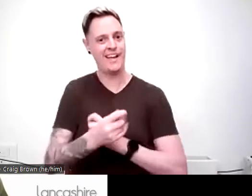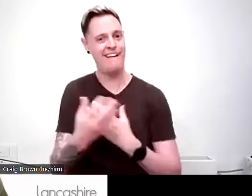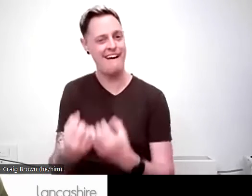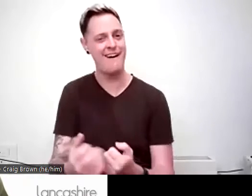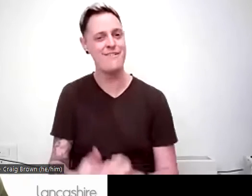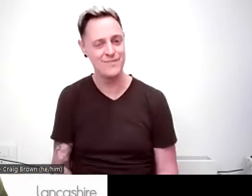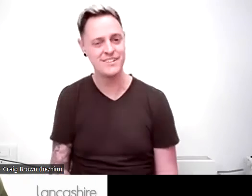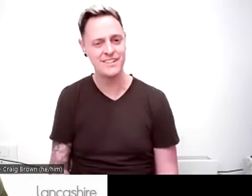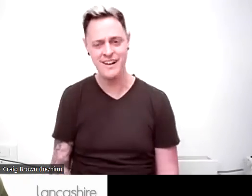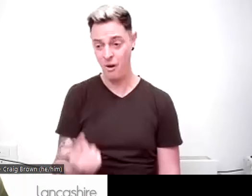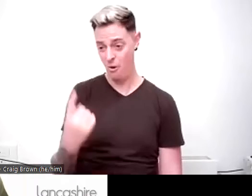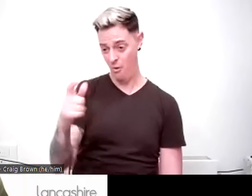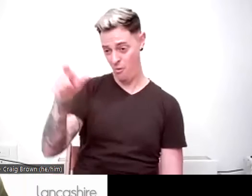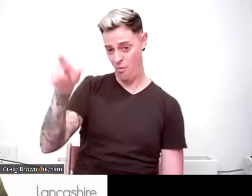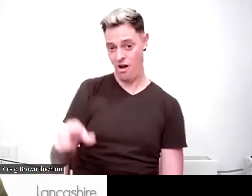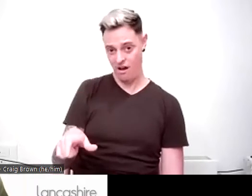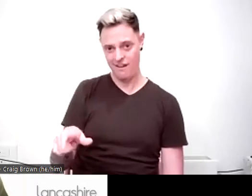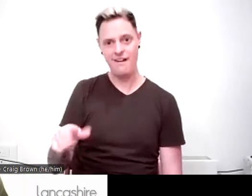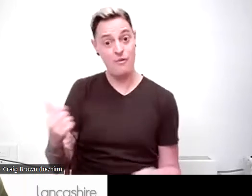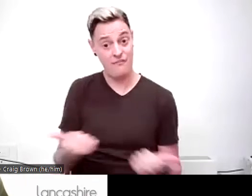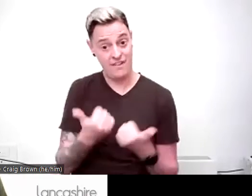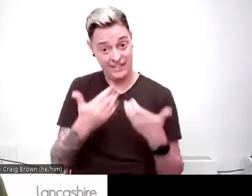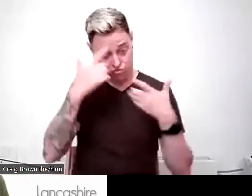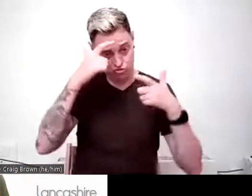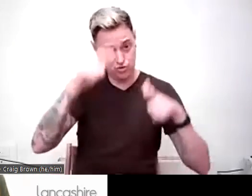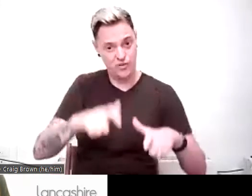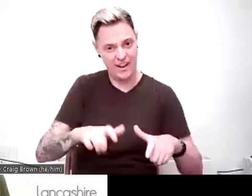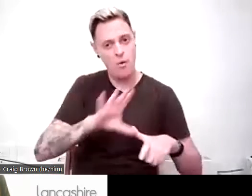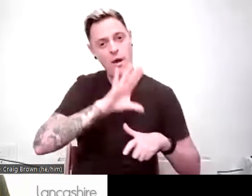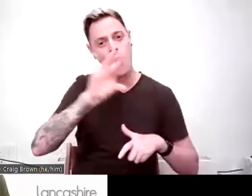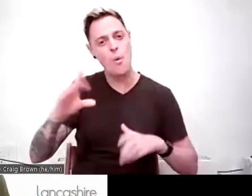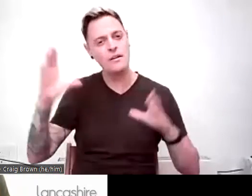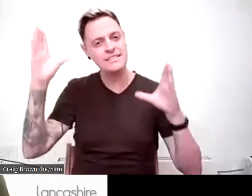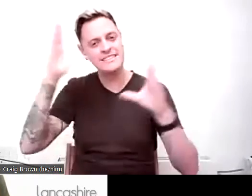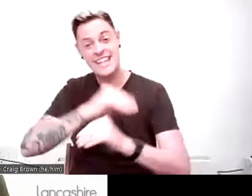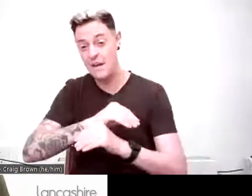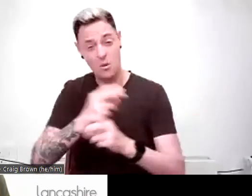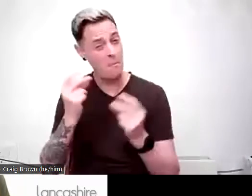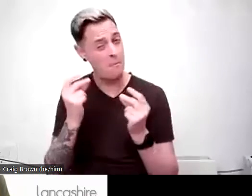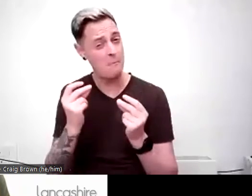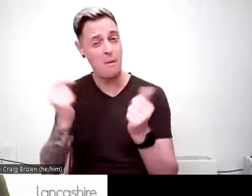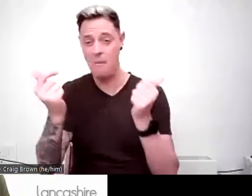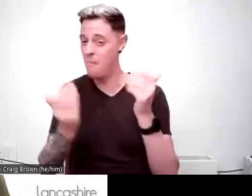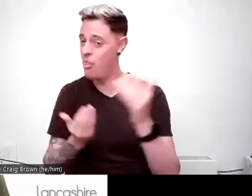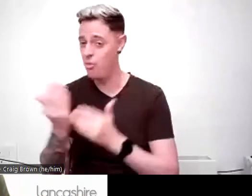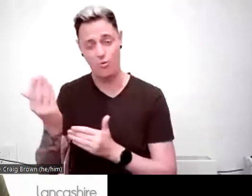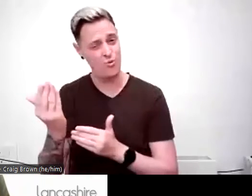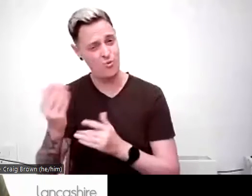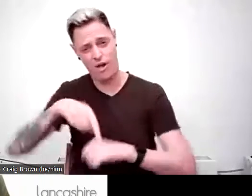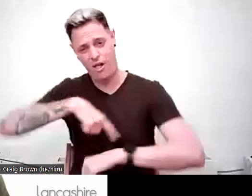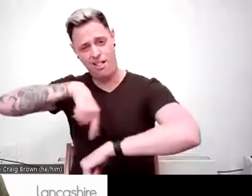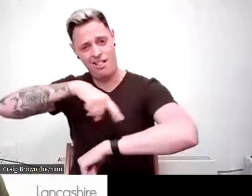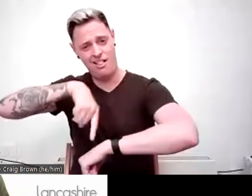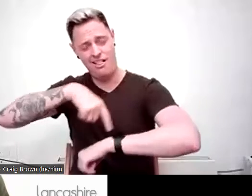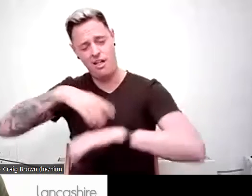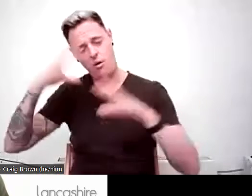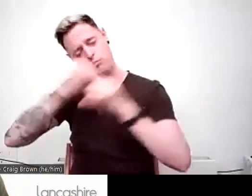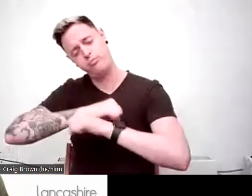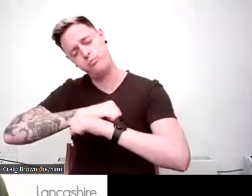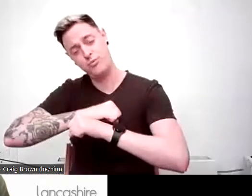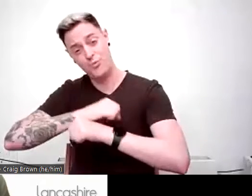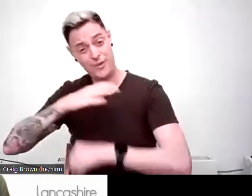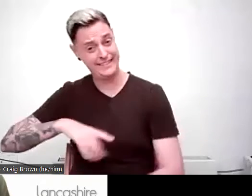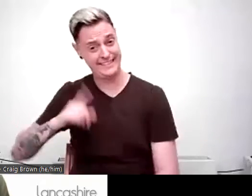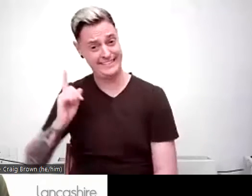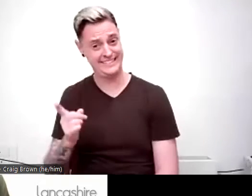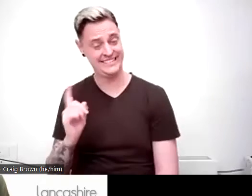retreat, they went home and slept until the next day, straight away. It finished for, and they just went and slept, and then the